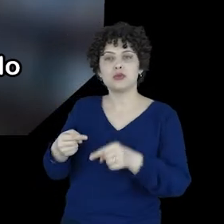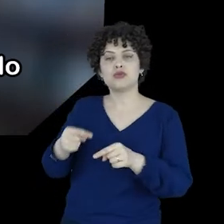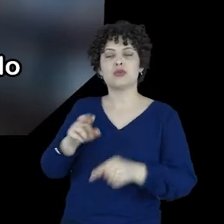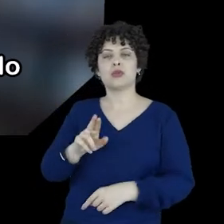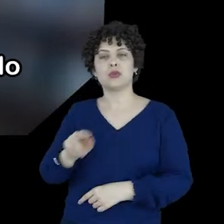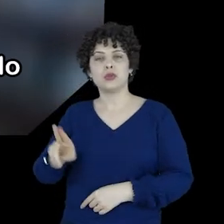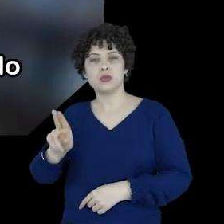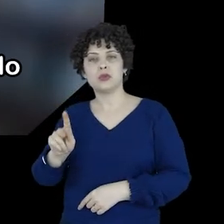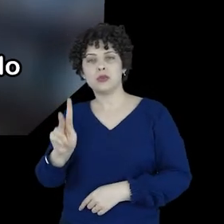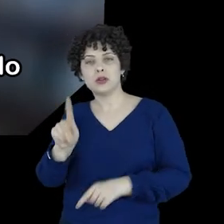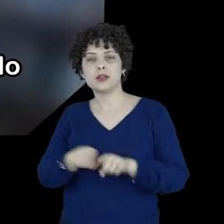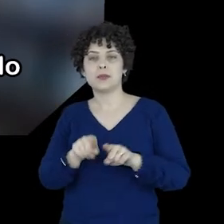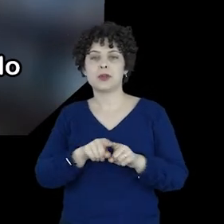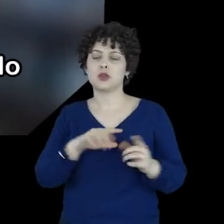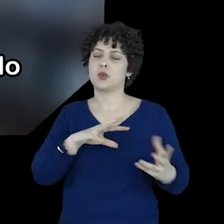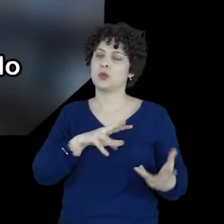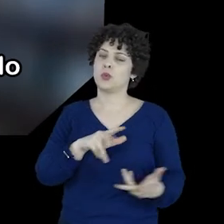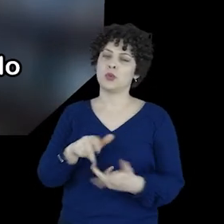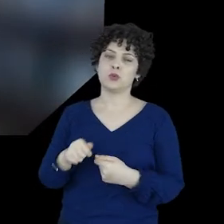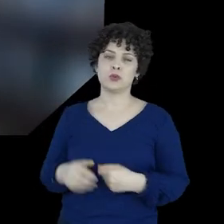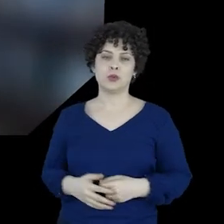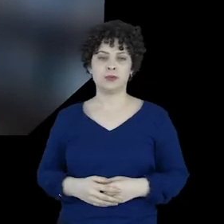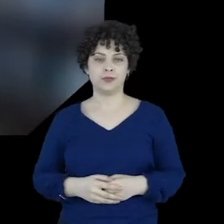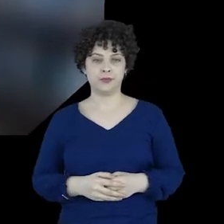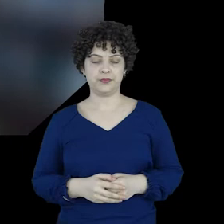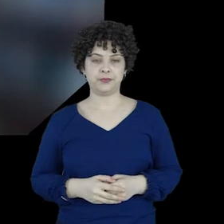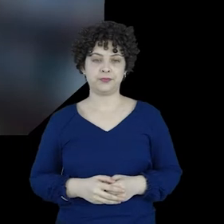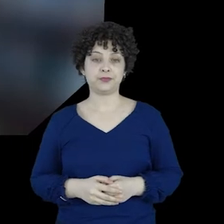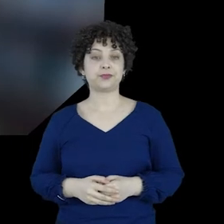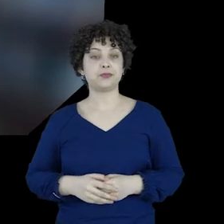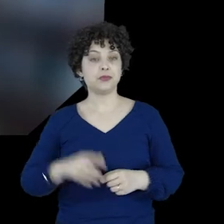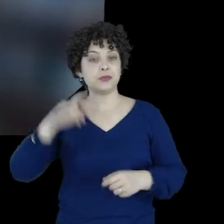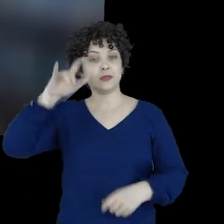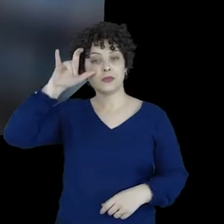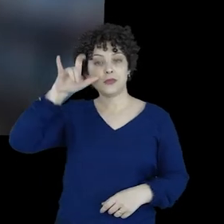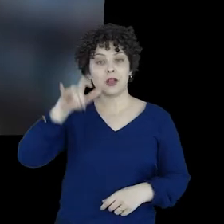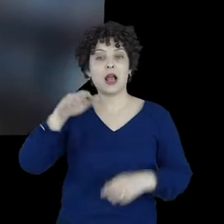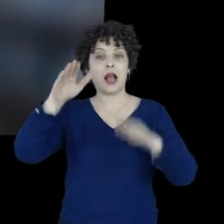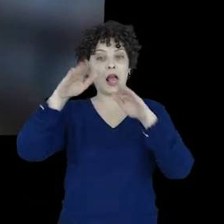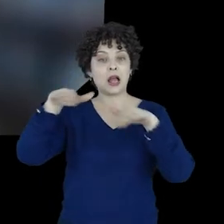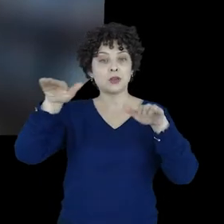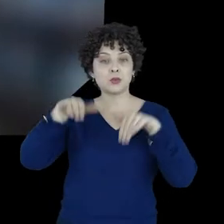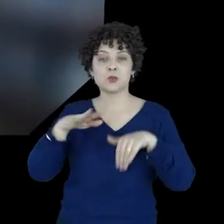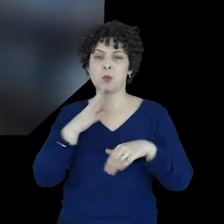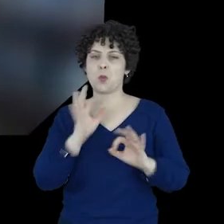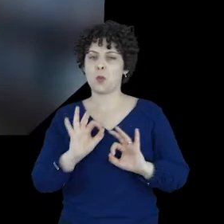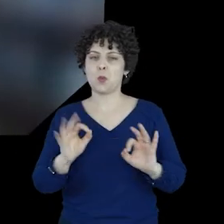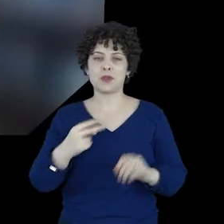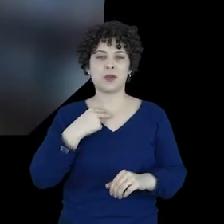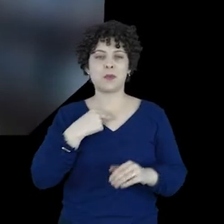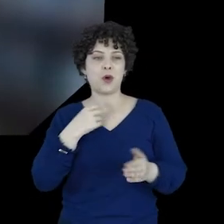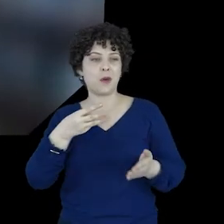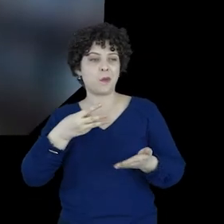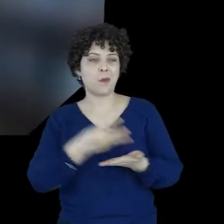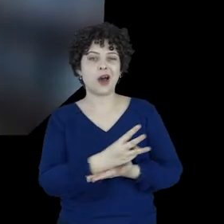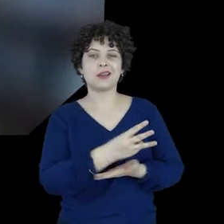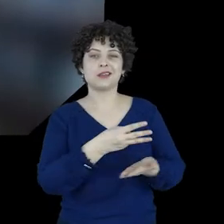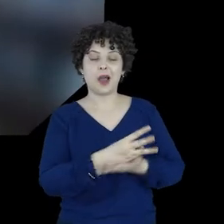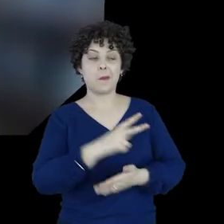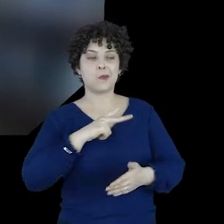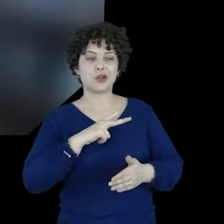but across their global operations. So Instagram will no longer allow unknown adults to direct